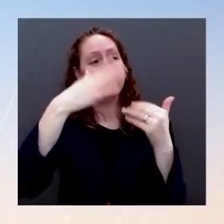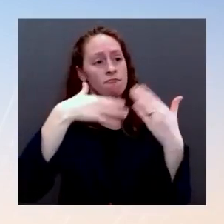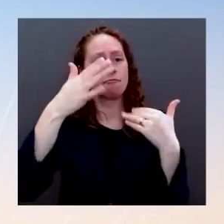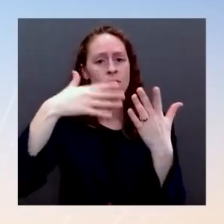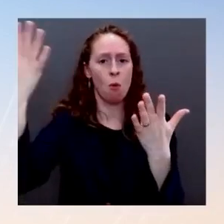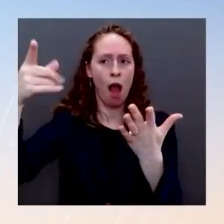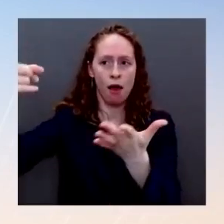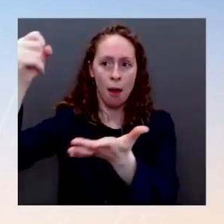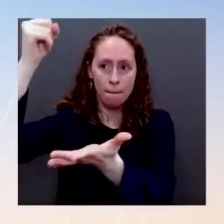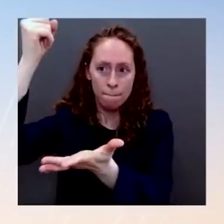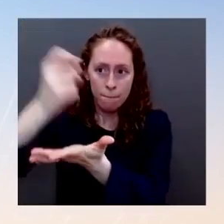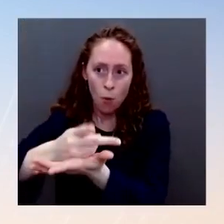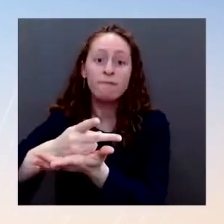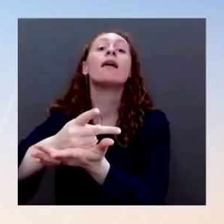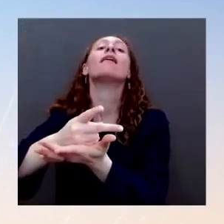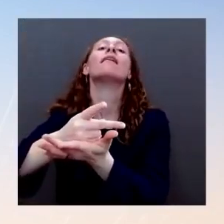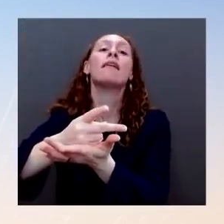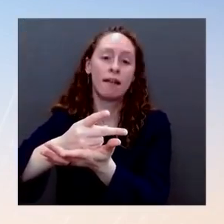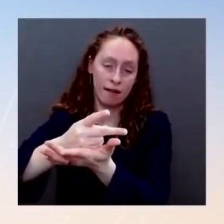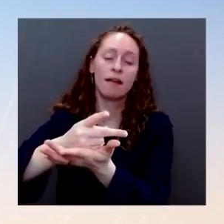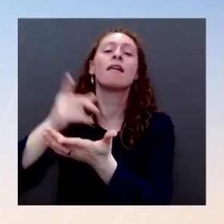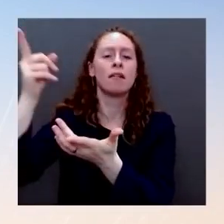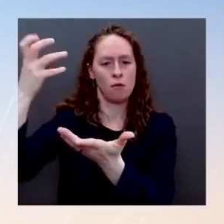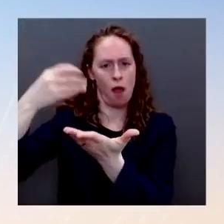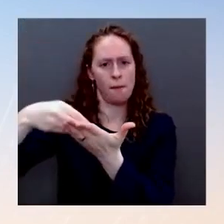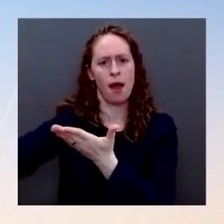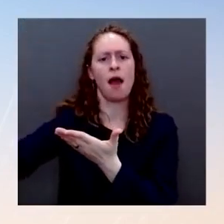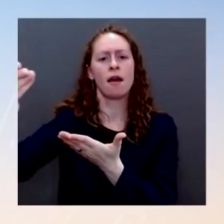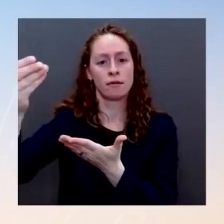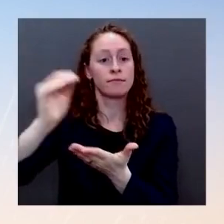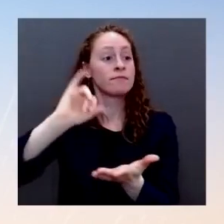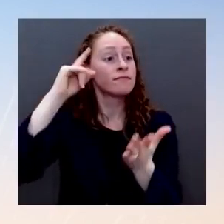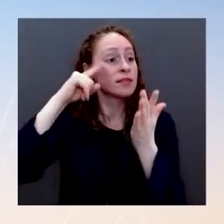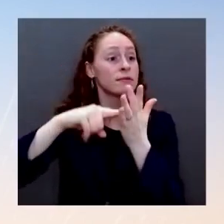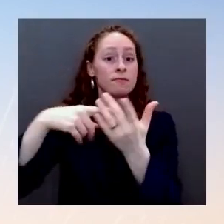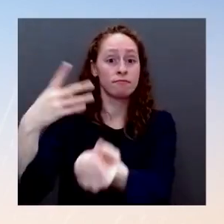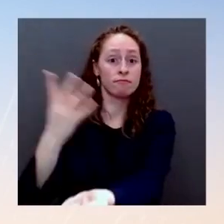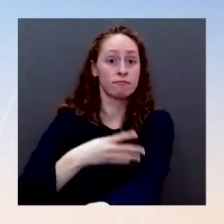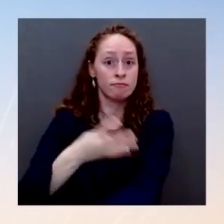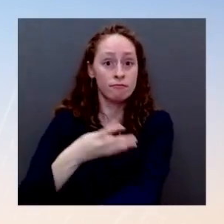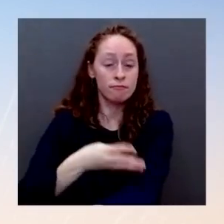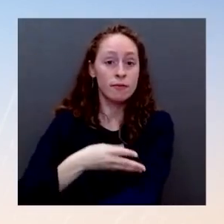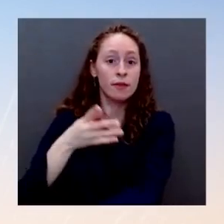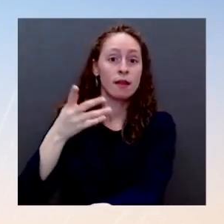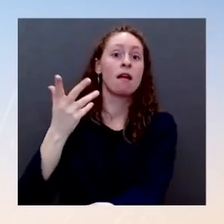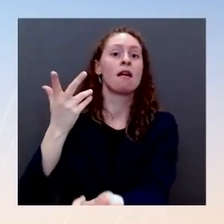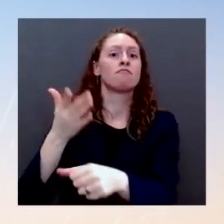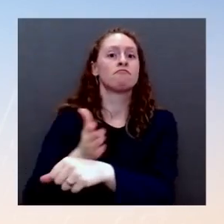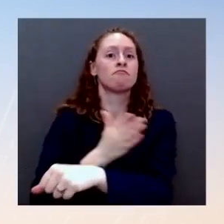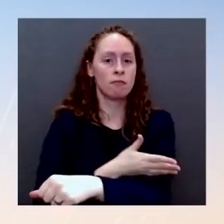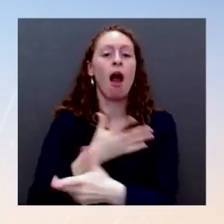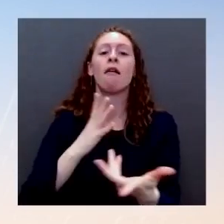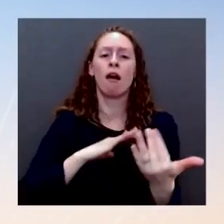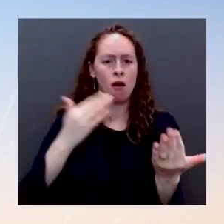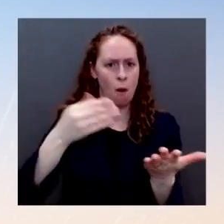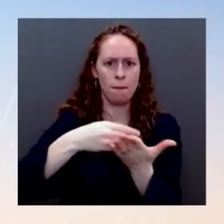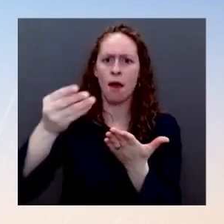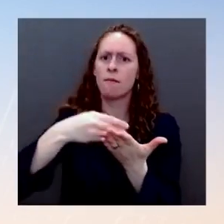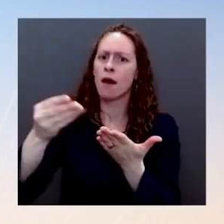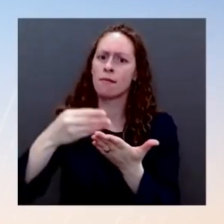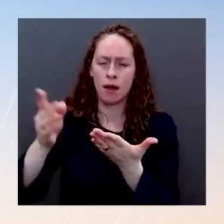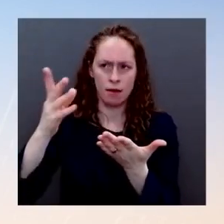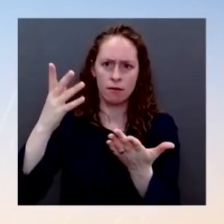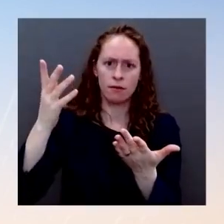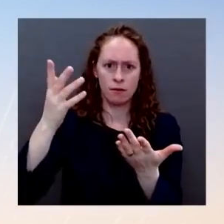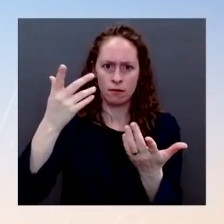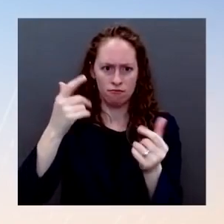monoclonal antibodies. We're going to continue to build on the orders we have done to date. So this is just the recent step to expand what we have in